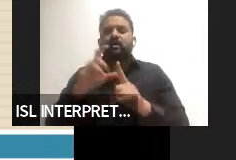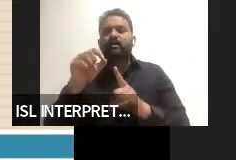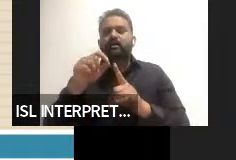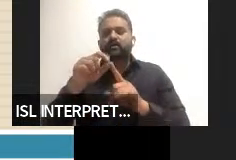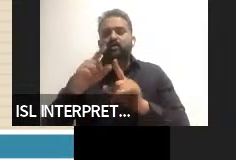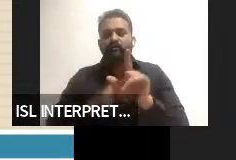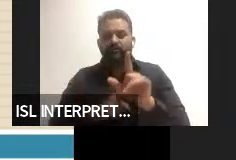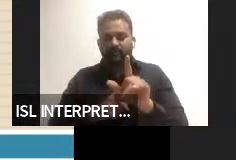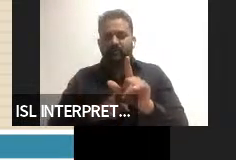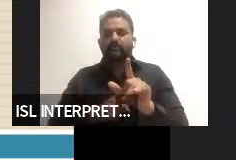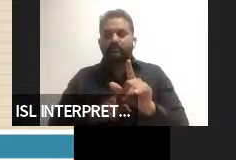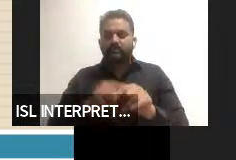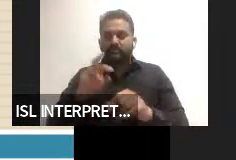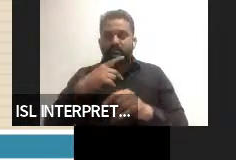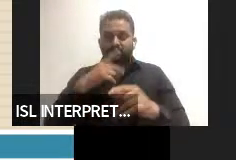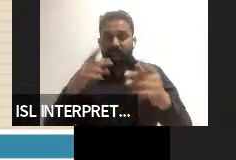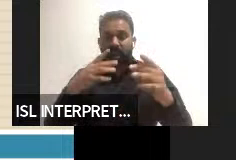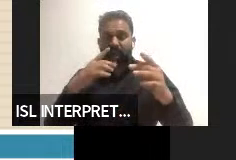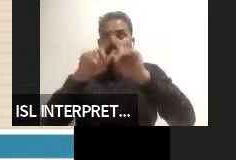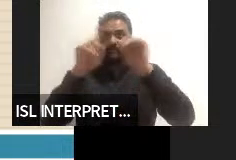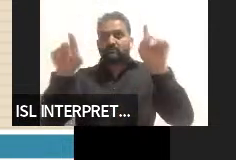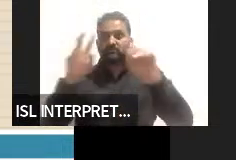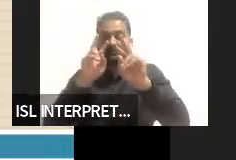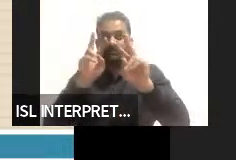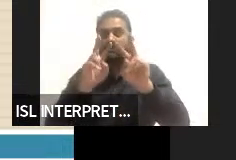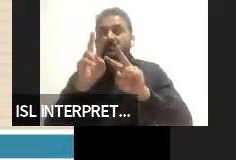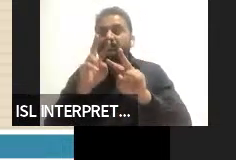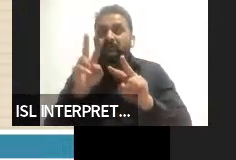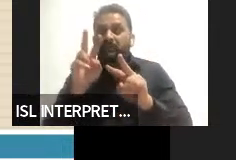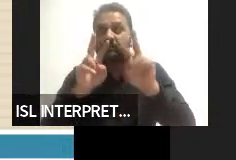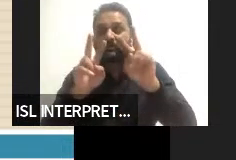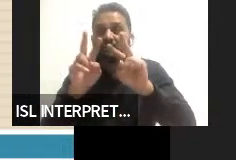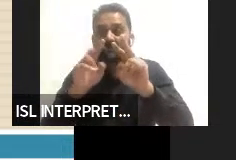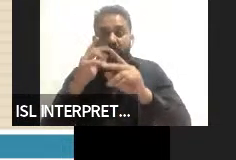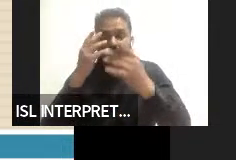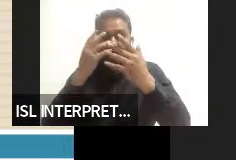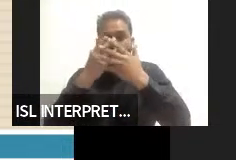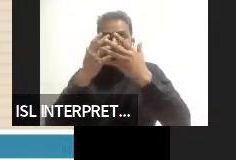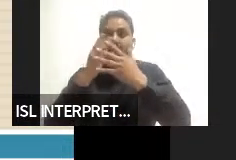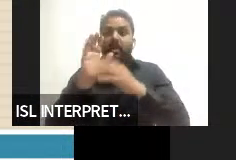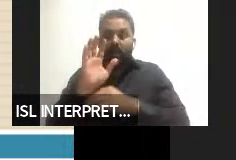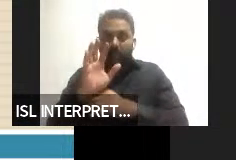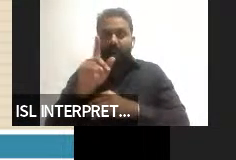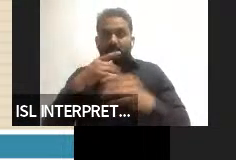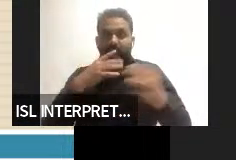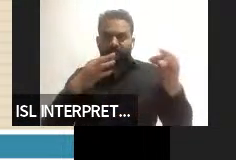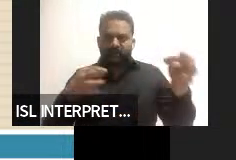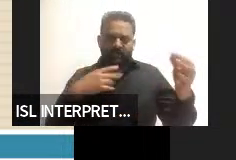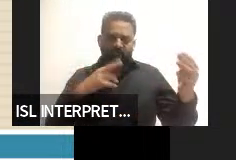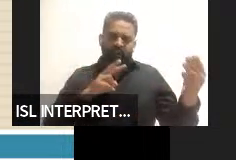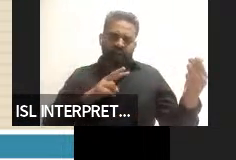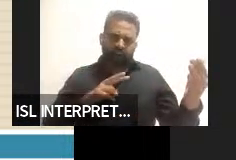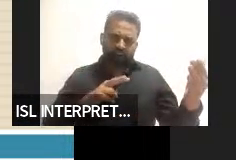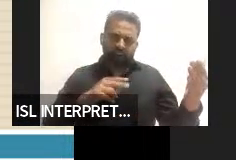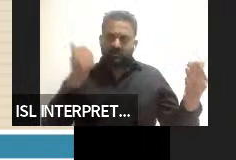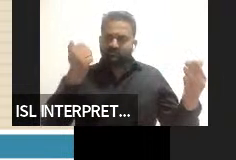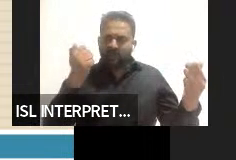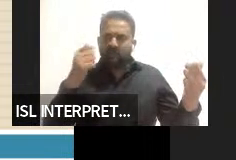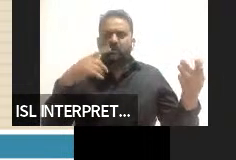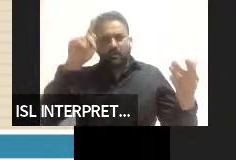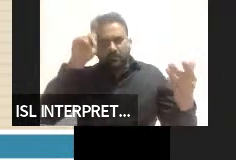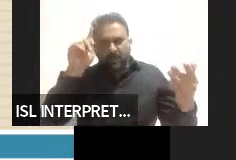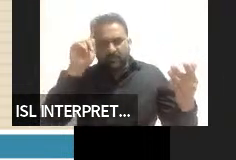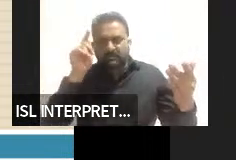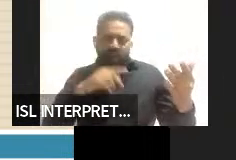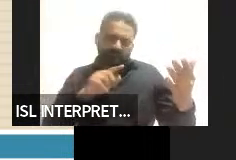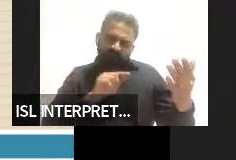on a screen, your eyes acts in a different way. But when you do the reading on paper with the pen or pencil in your